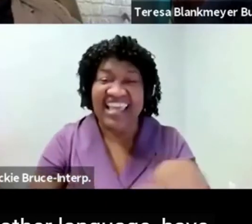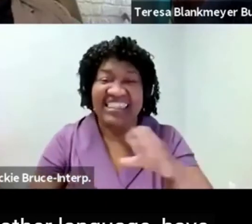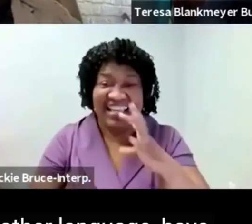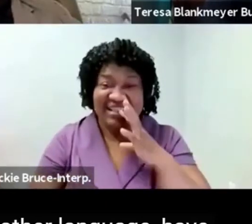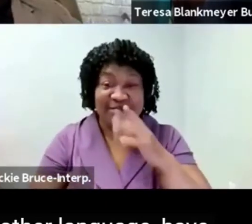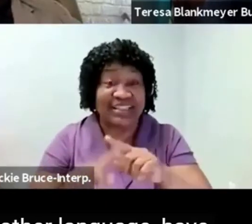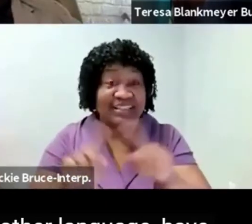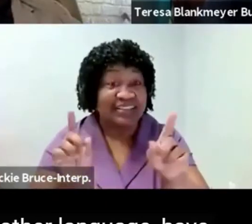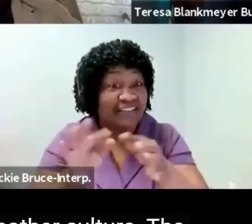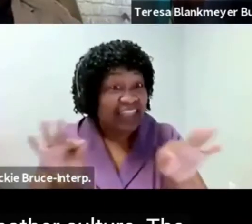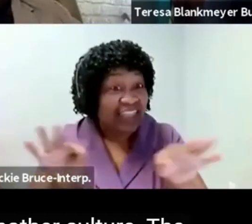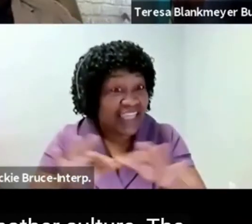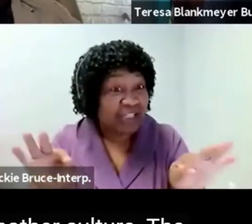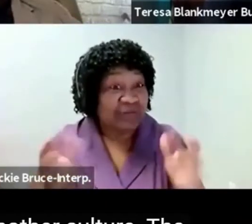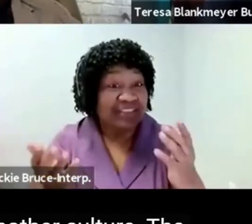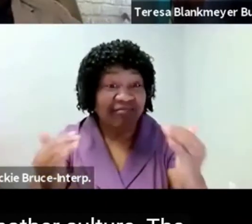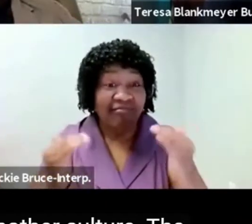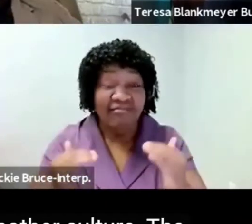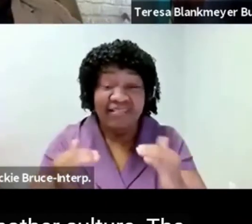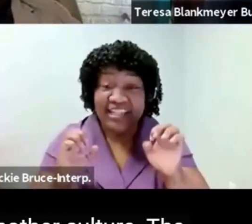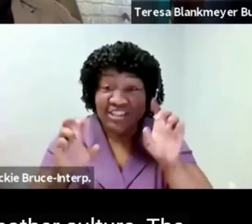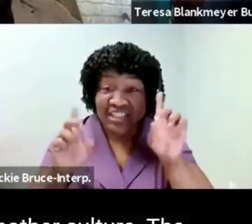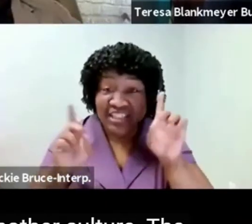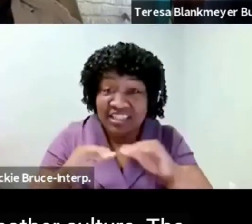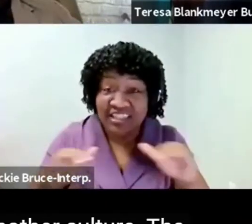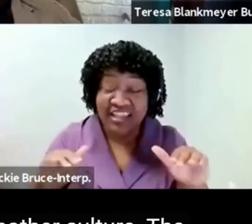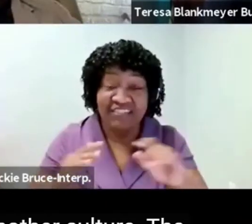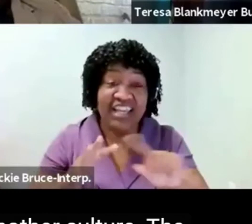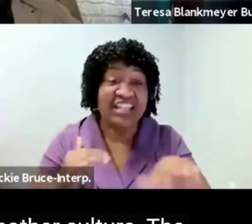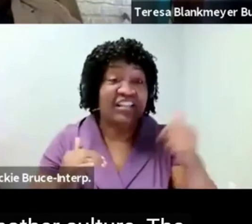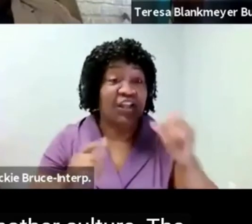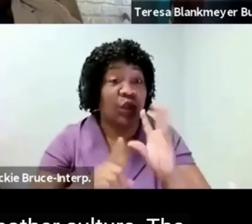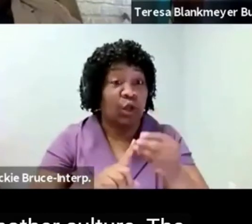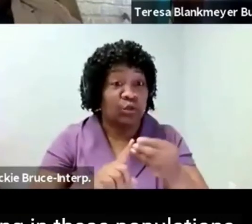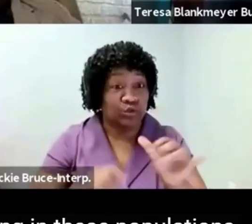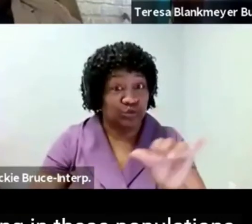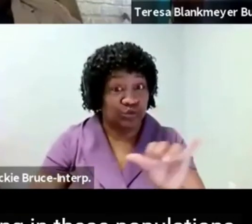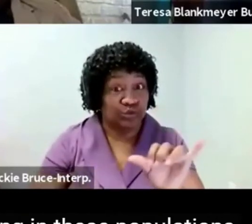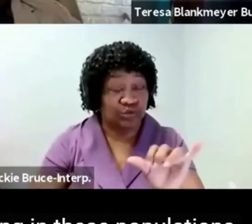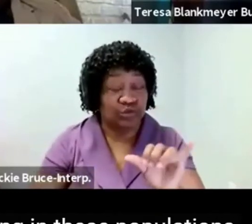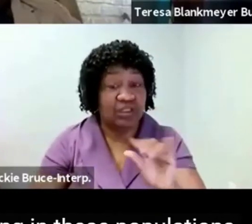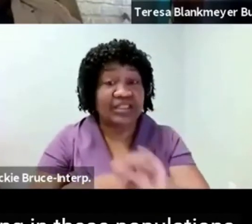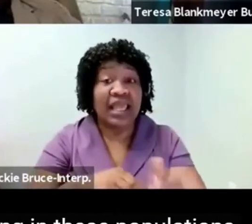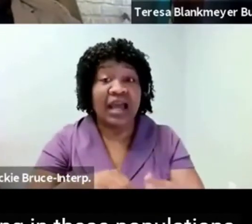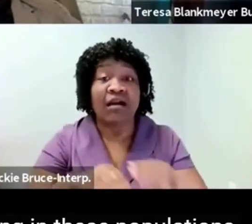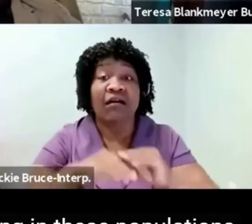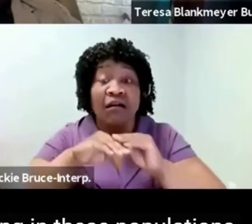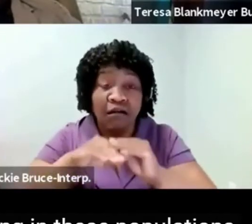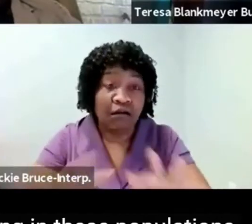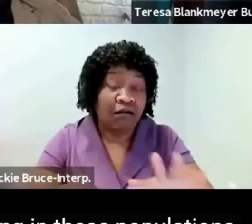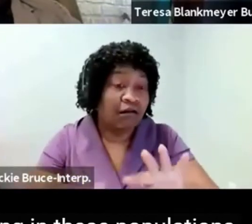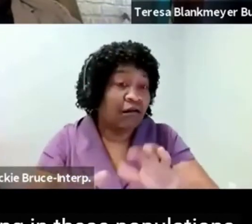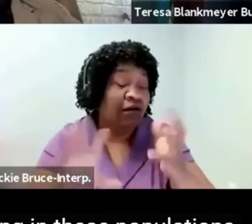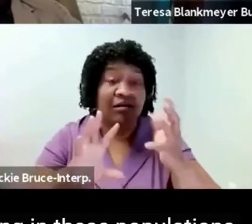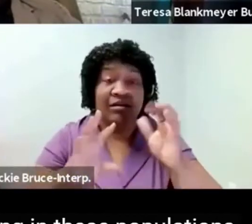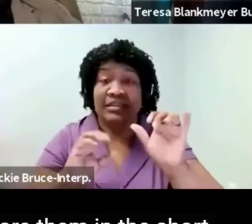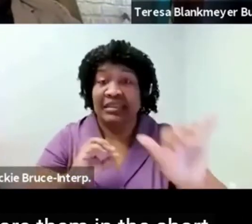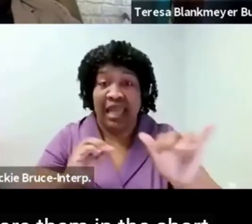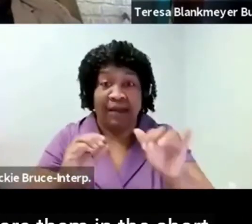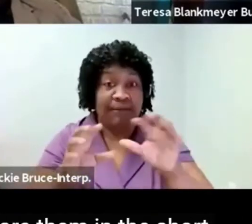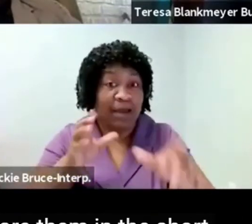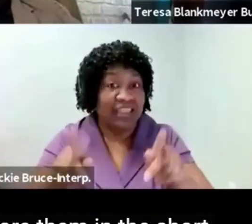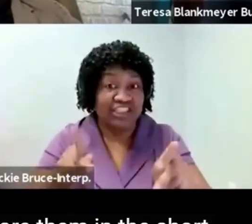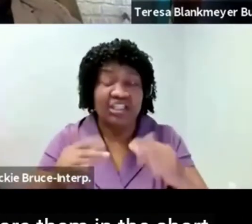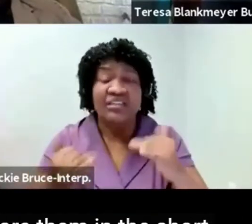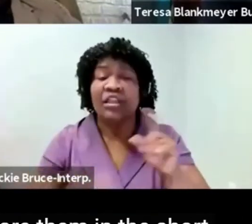another language, have a lower educational level, and another culture. The effects of emergencies are devastating in these populations, and the